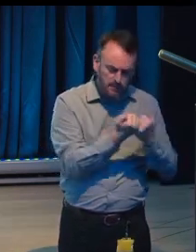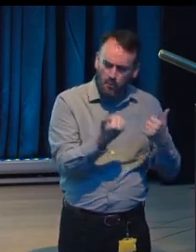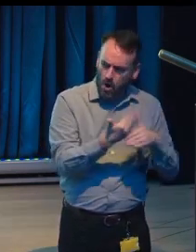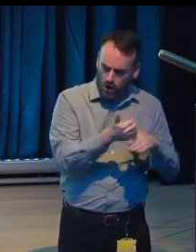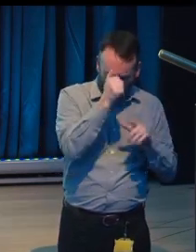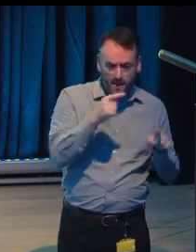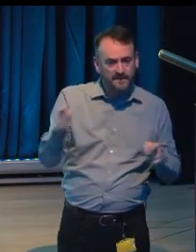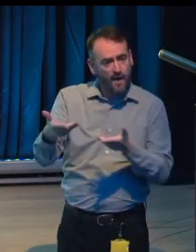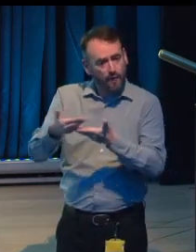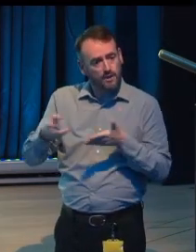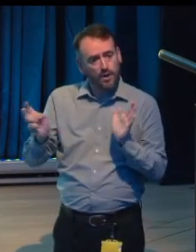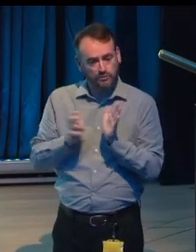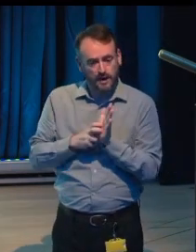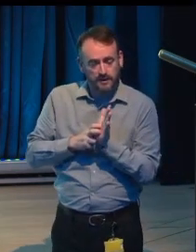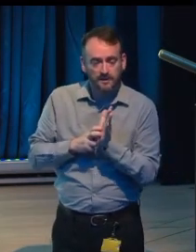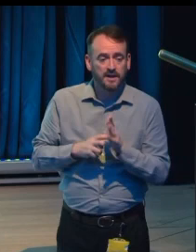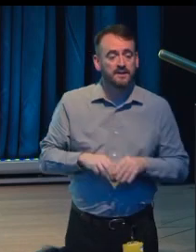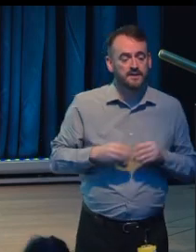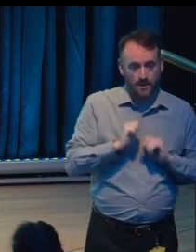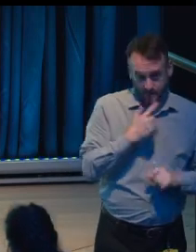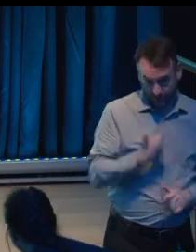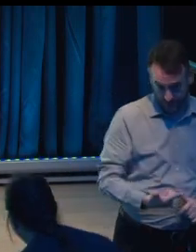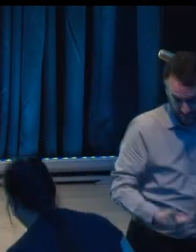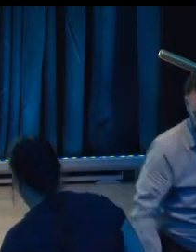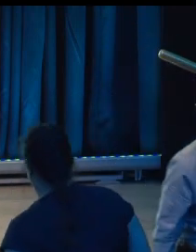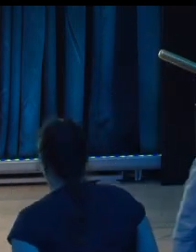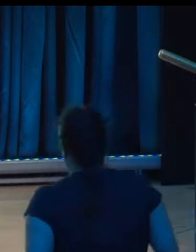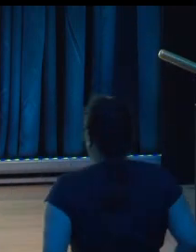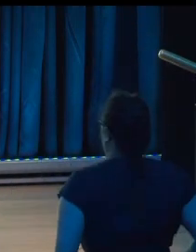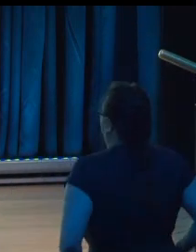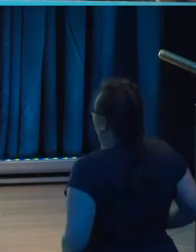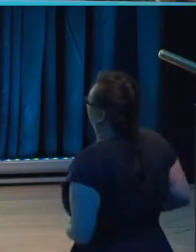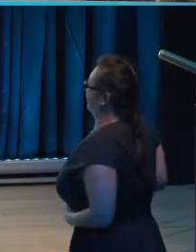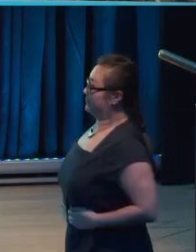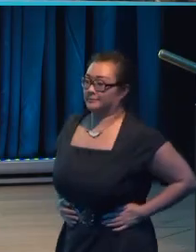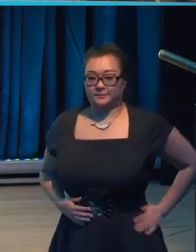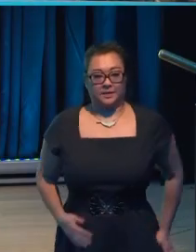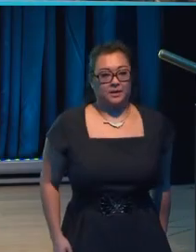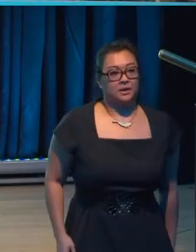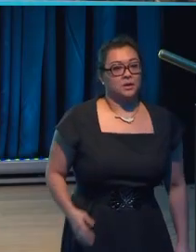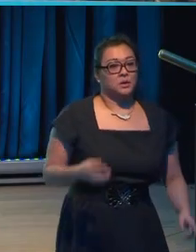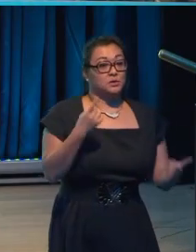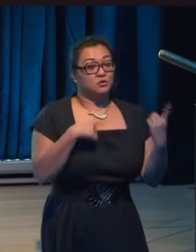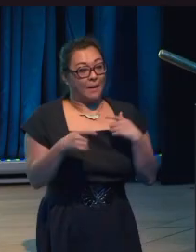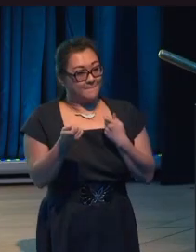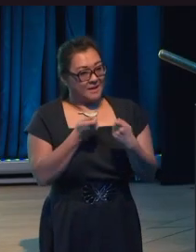So lesson number 7, we touched on it a moment ago, but this is all around managing your time and your deadlines.